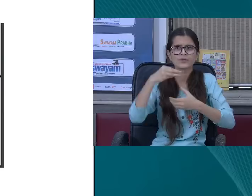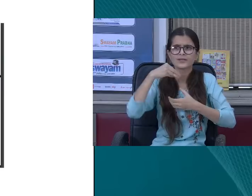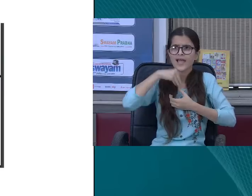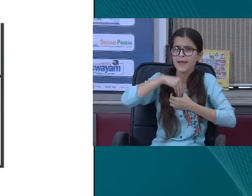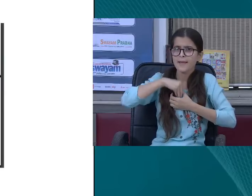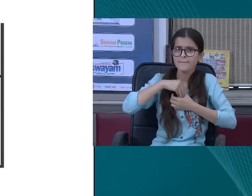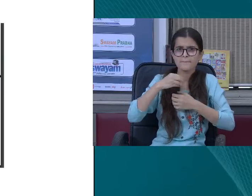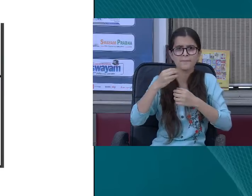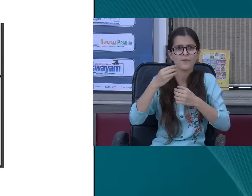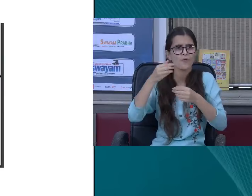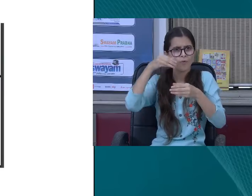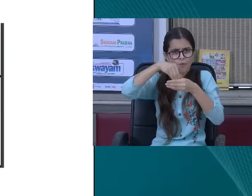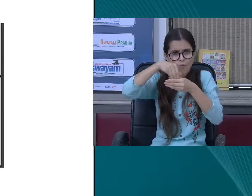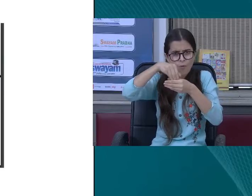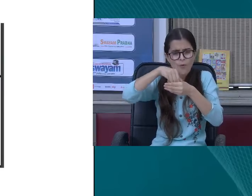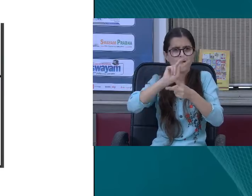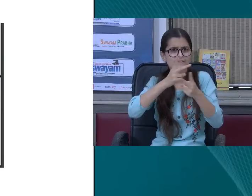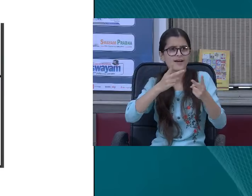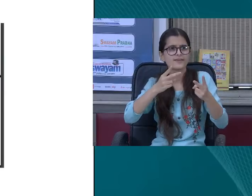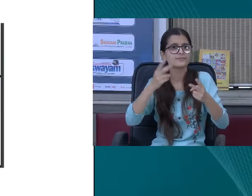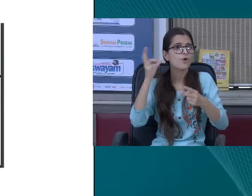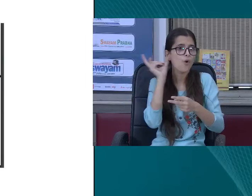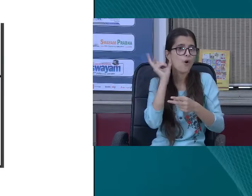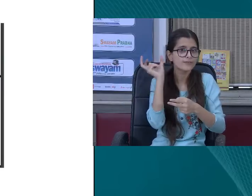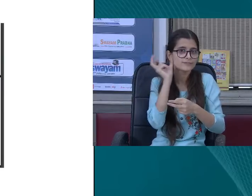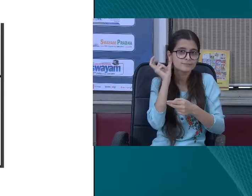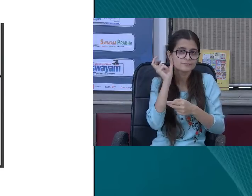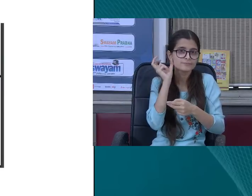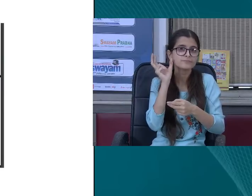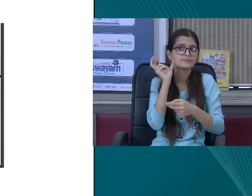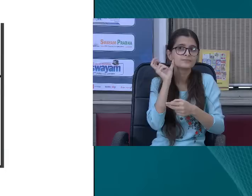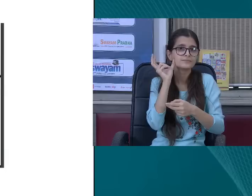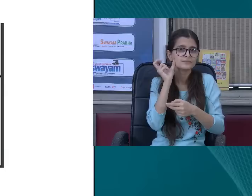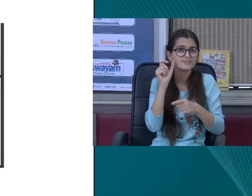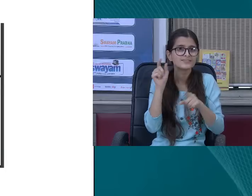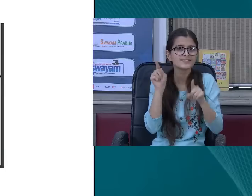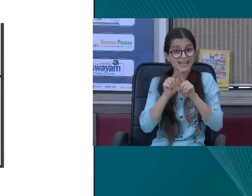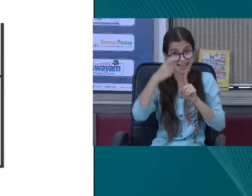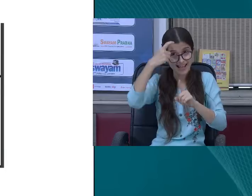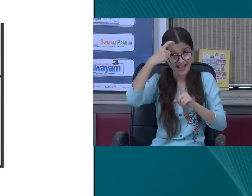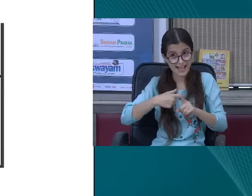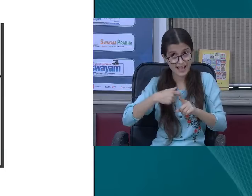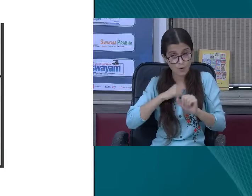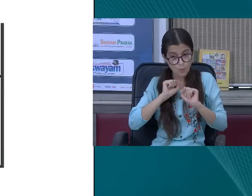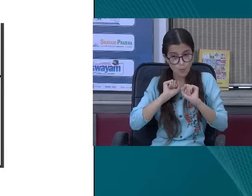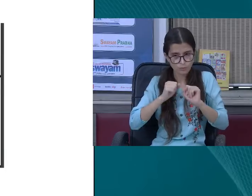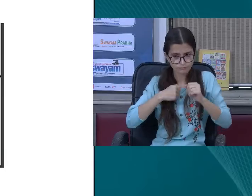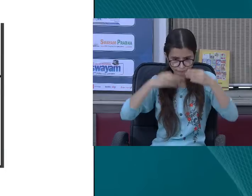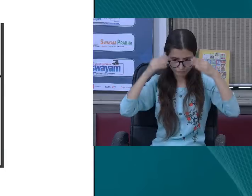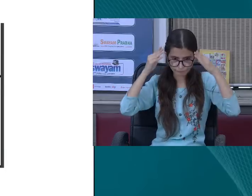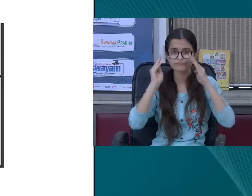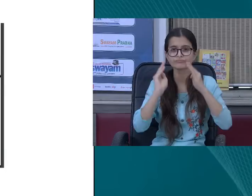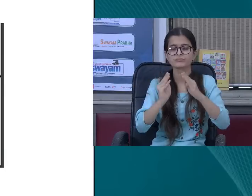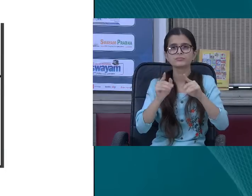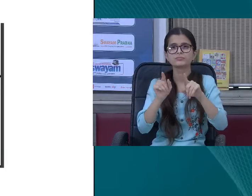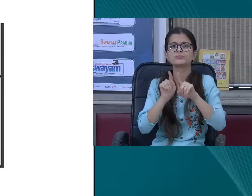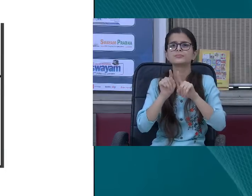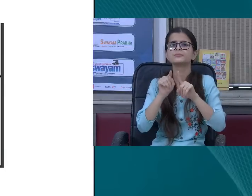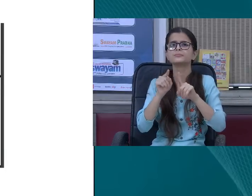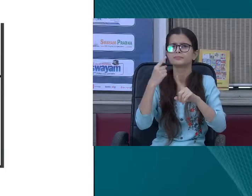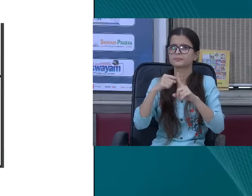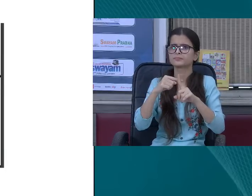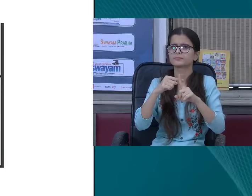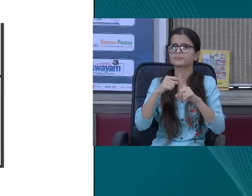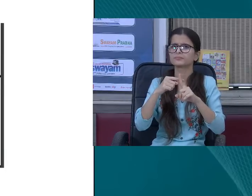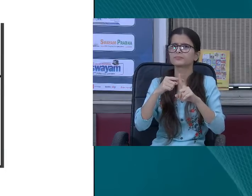or auditory or kinesthetic, anything. So that an individual has to pay attention for the required amount of time, and